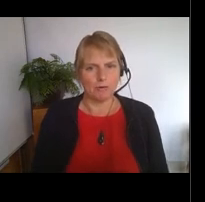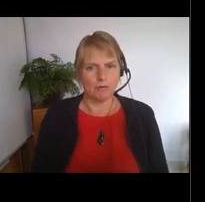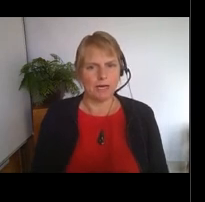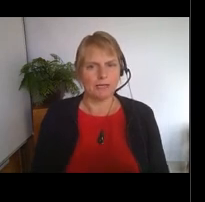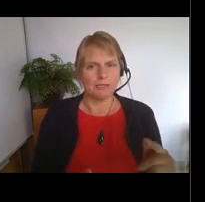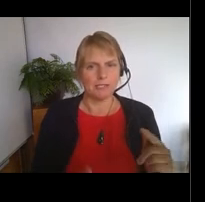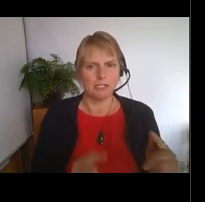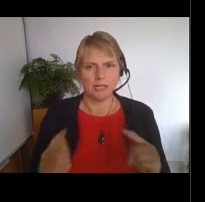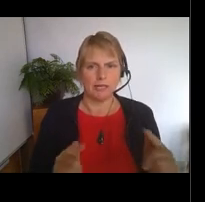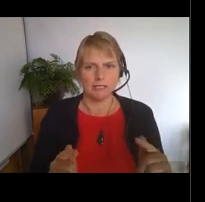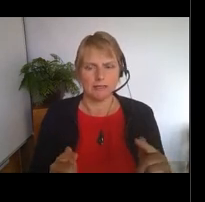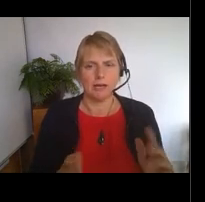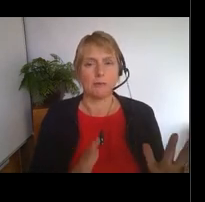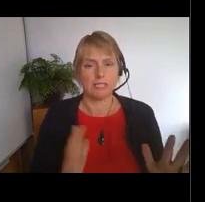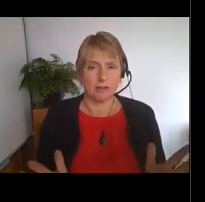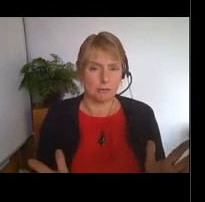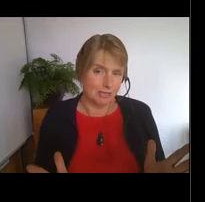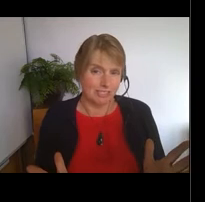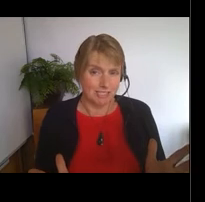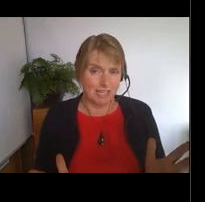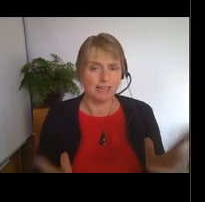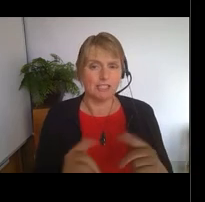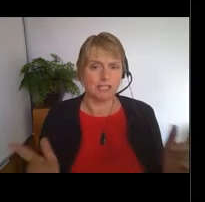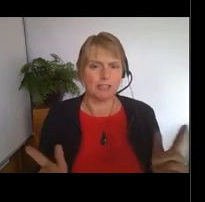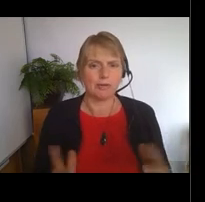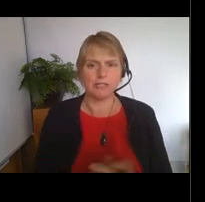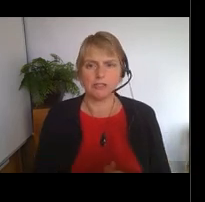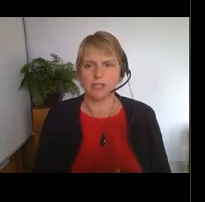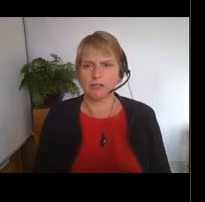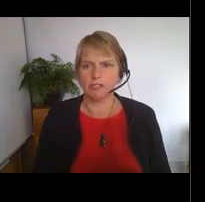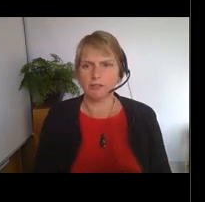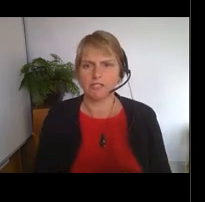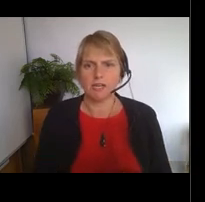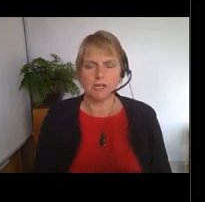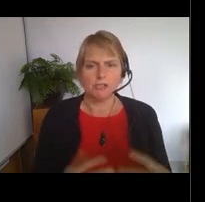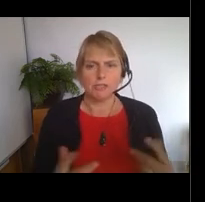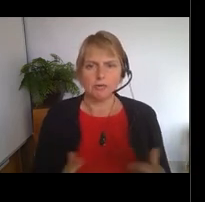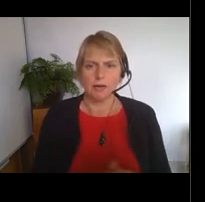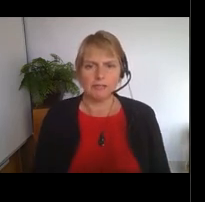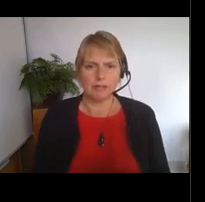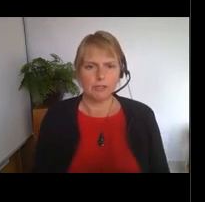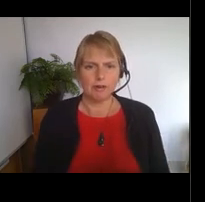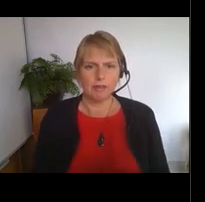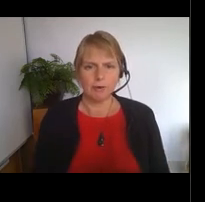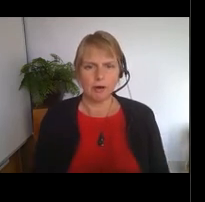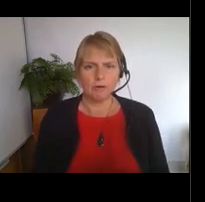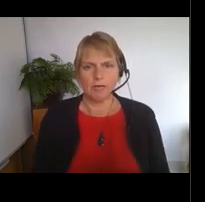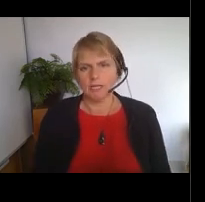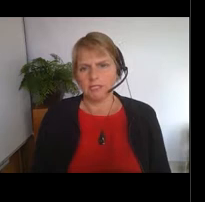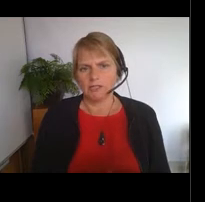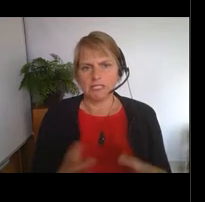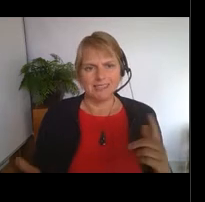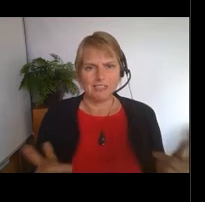another poll to check that, to help us decide which questions to take now, to check that you understood the trade-offs. So Olivia, could you run that